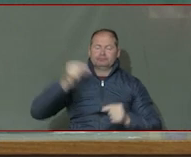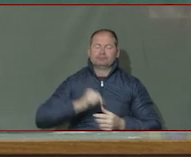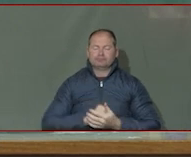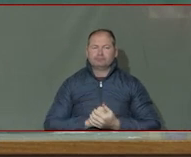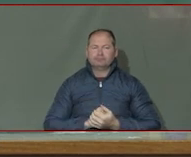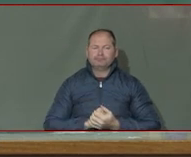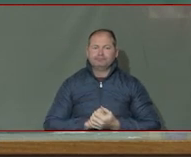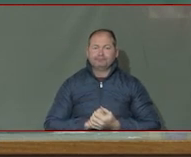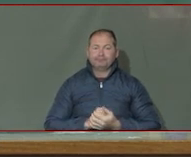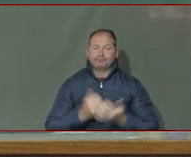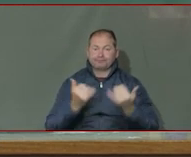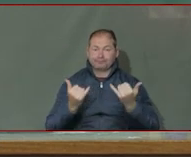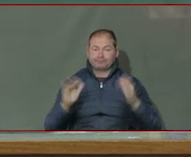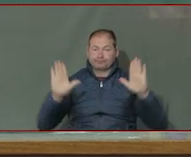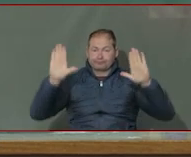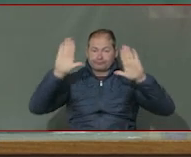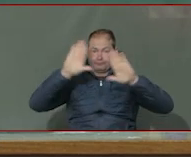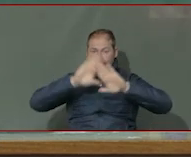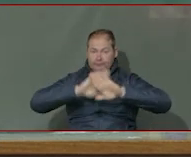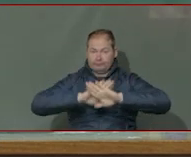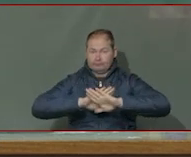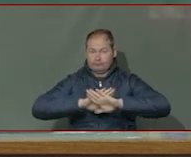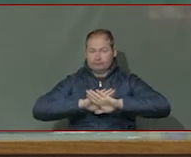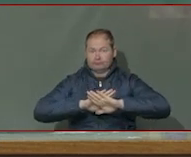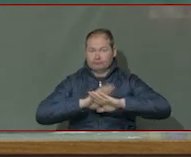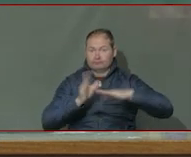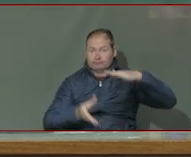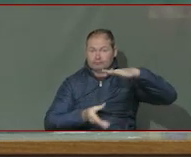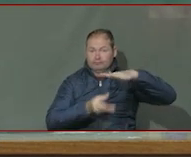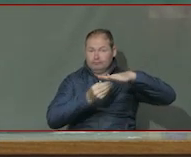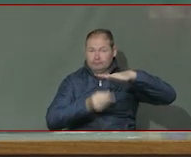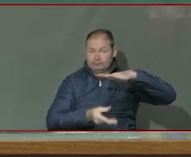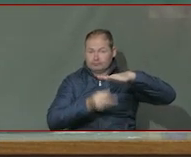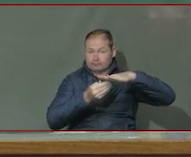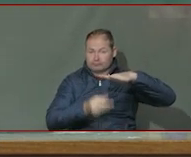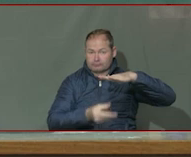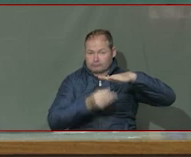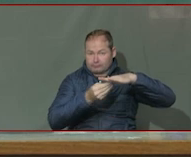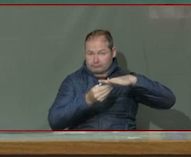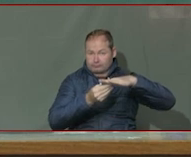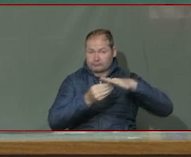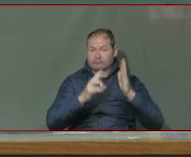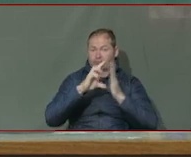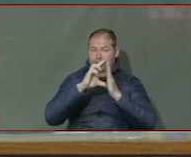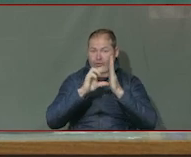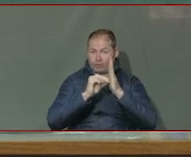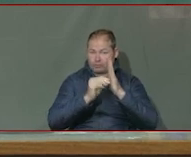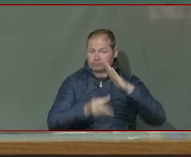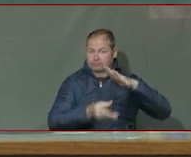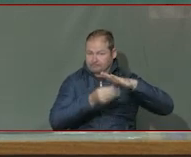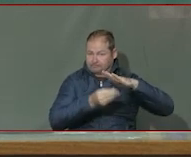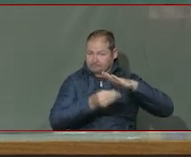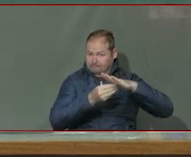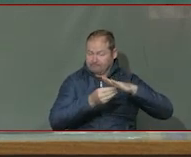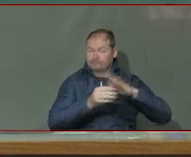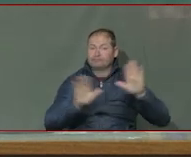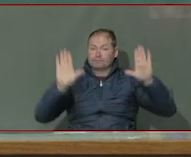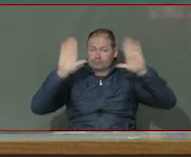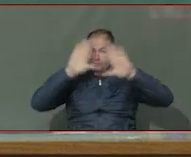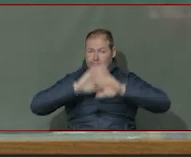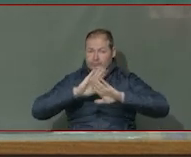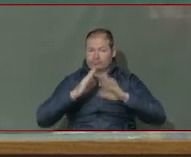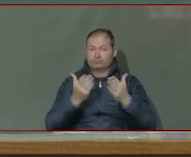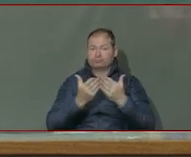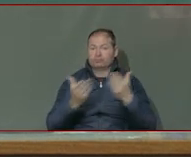this video lesson there, plus the notes, and then people can download it. So those who are not in Free State Province, including our sign language